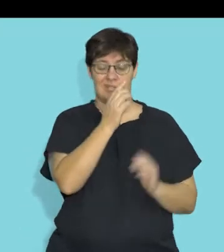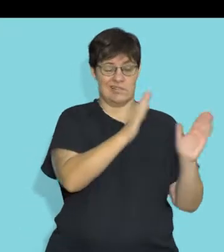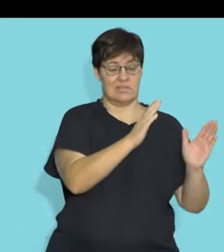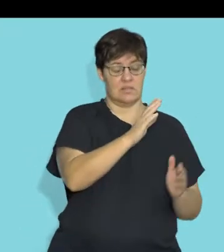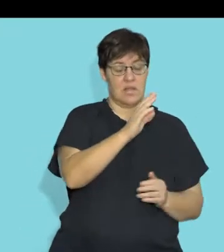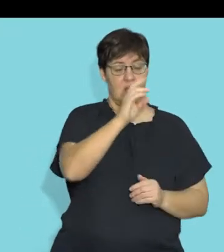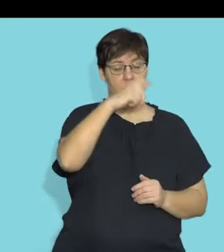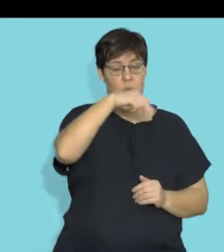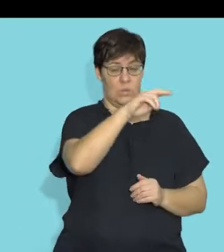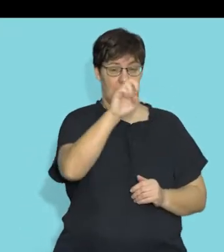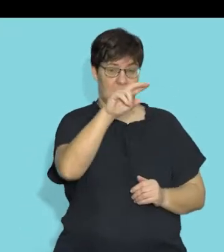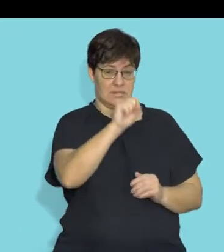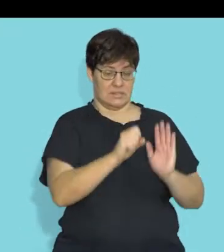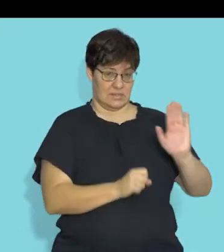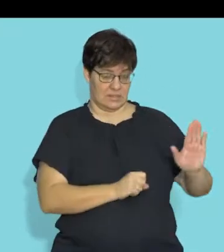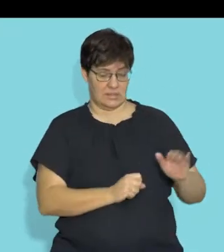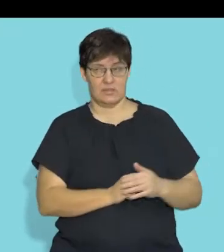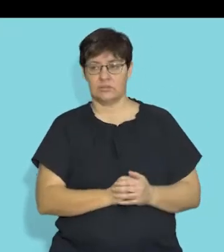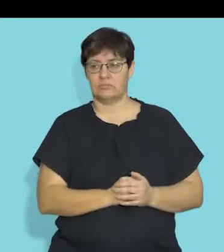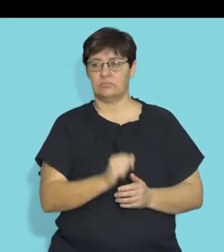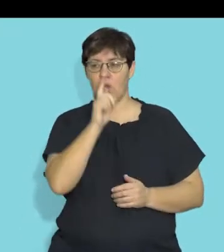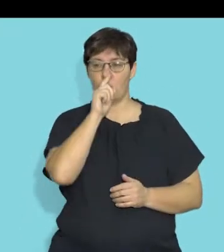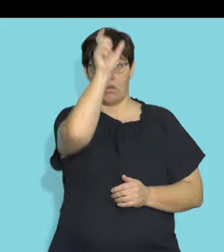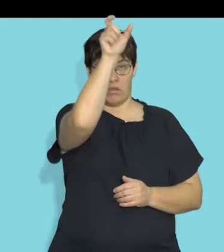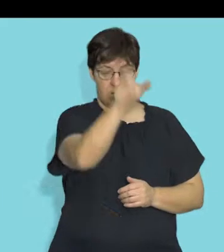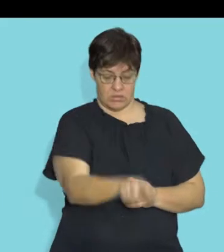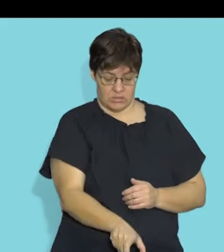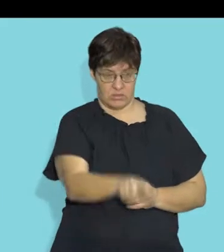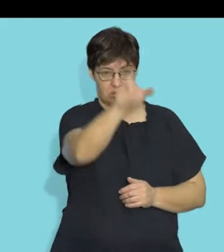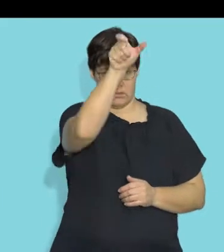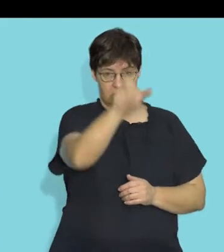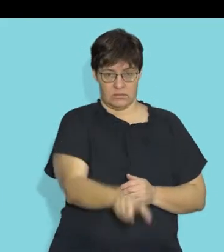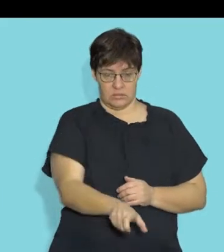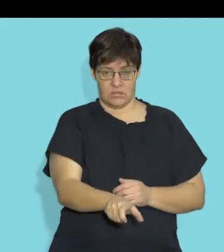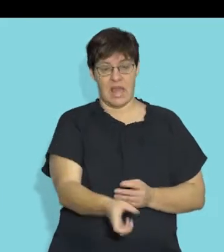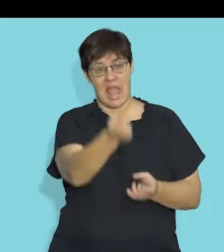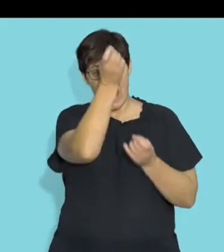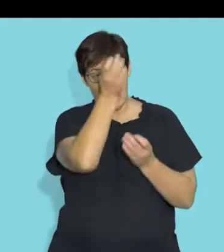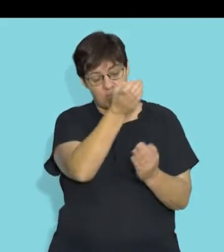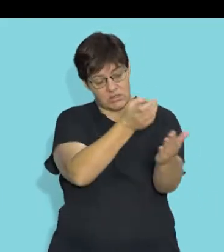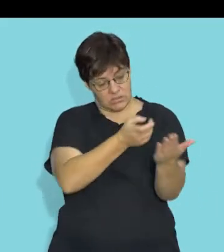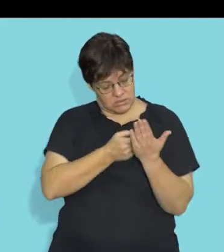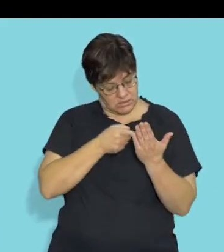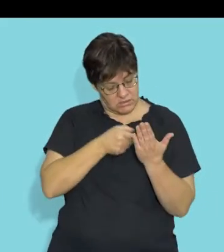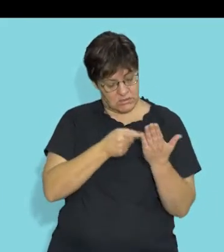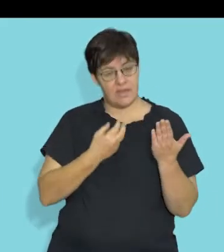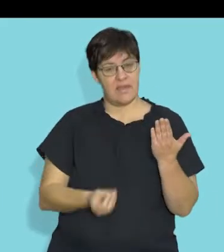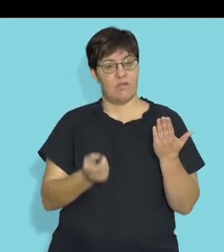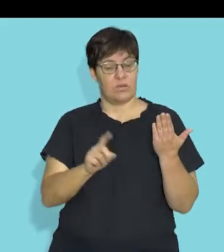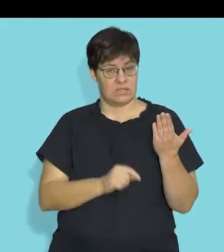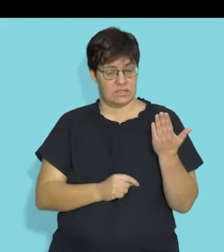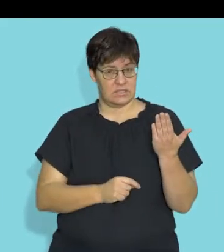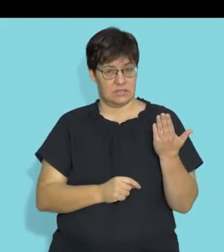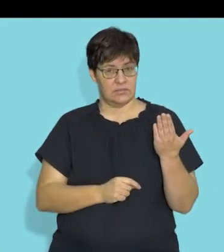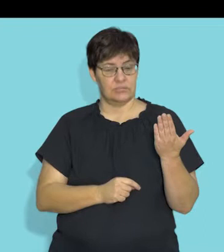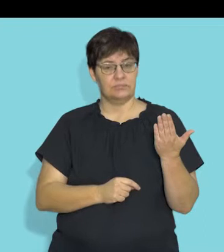to identify, looking at this branch here, looking at the information that we have, and see what